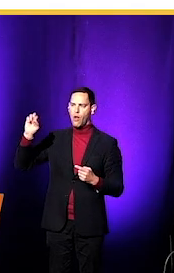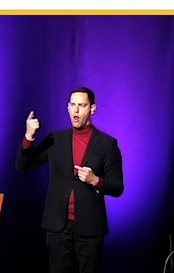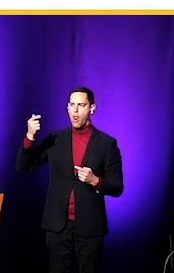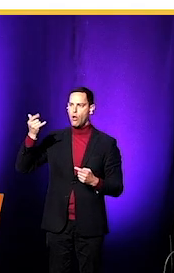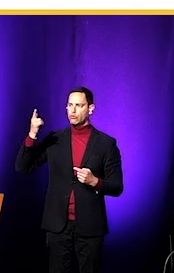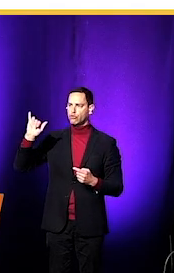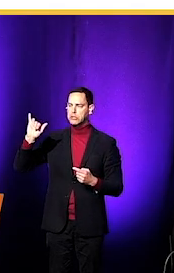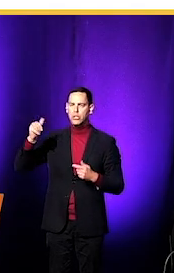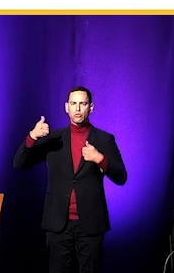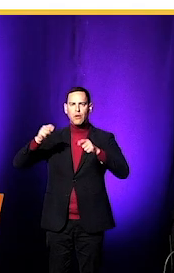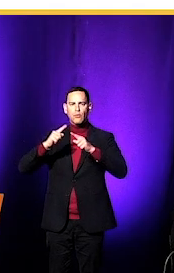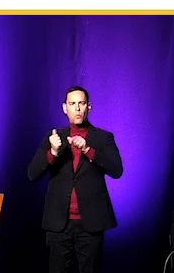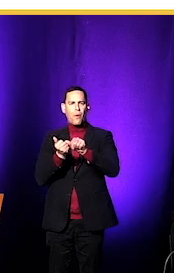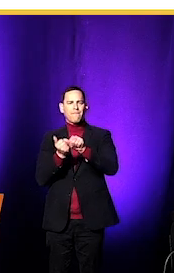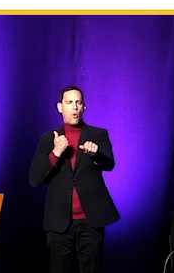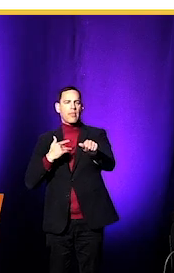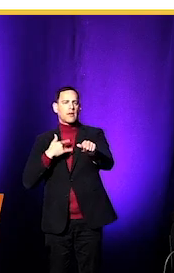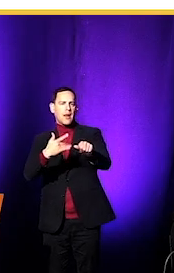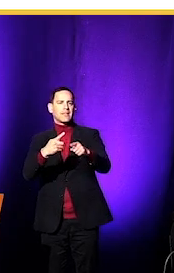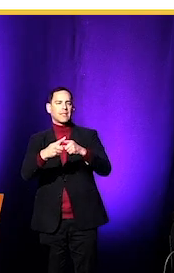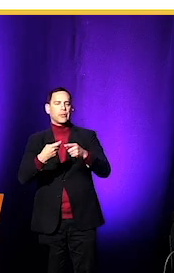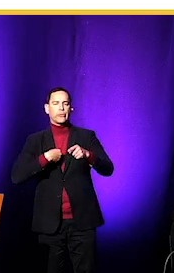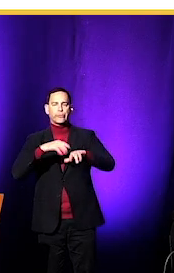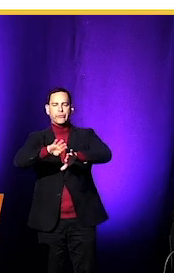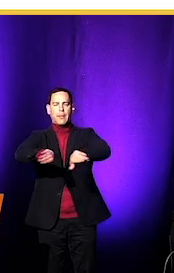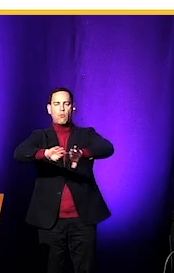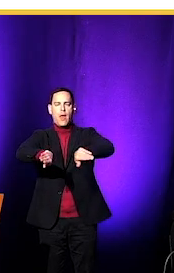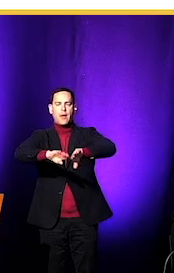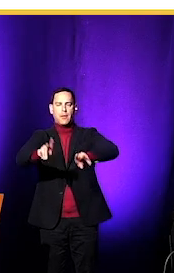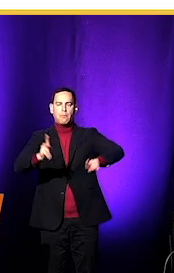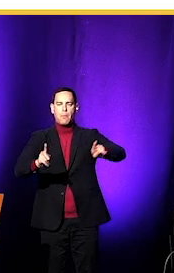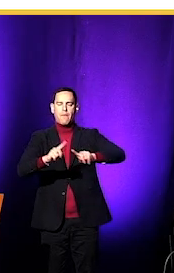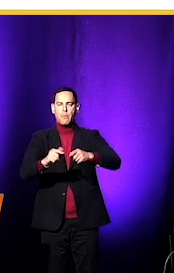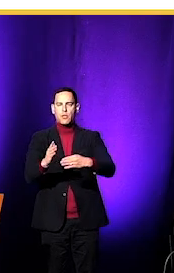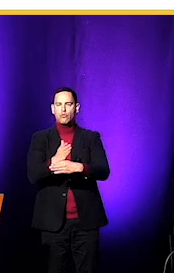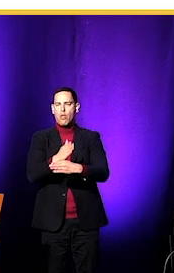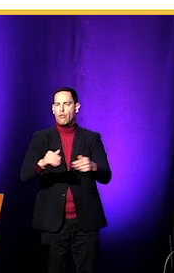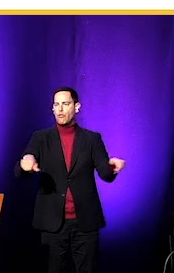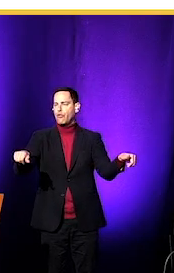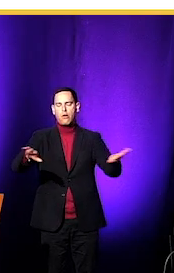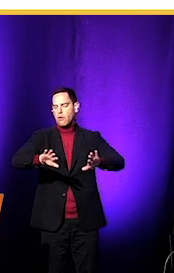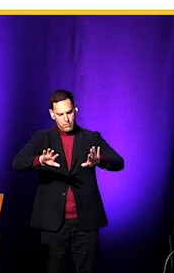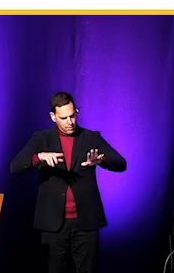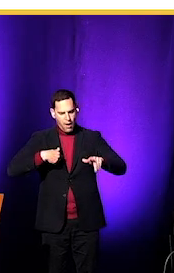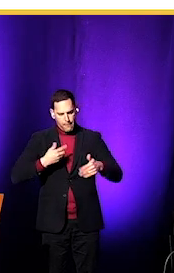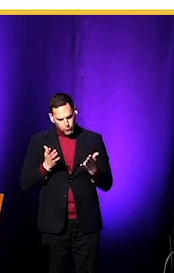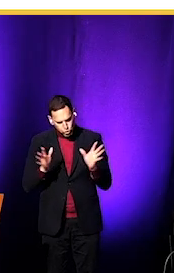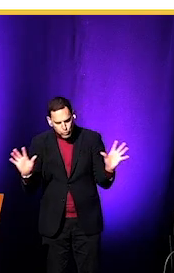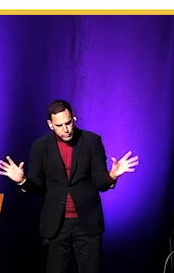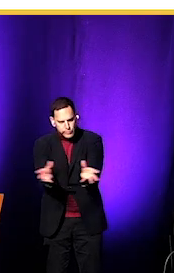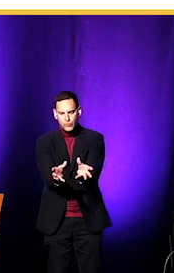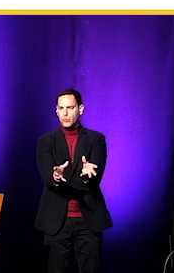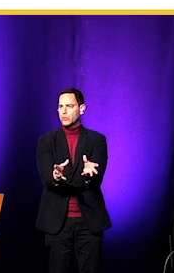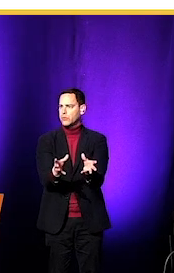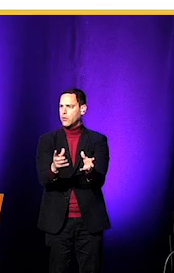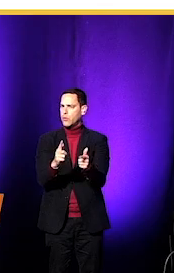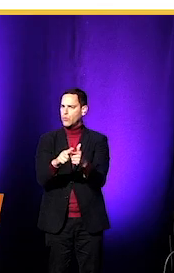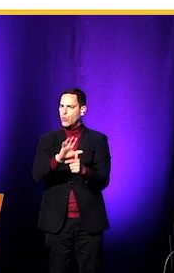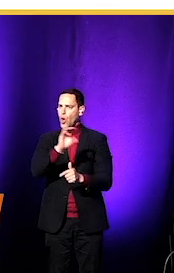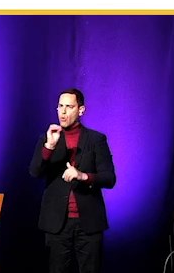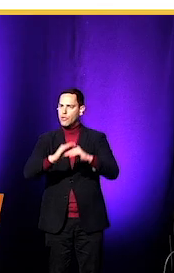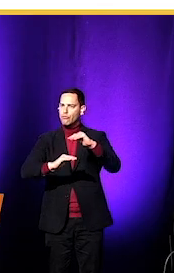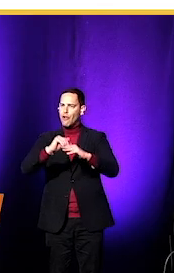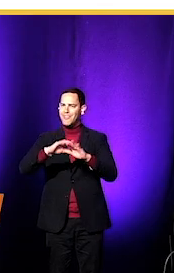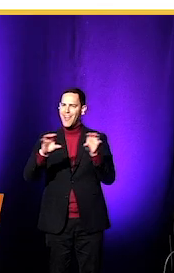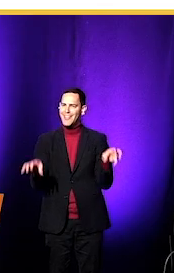avoid the tendency to separate individuals and practices from one another and the activities in which they participate and help to co-construct.